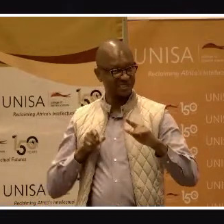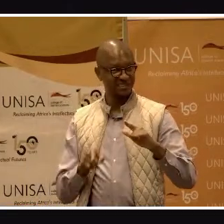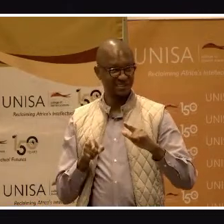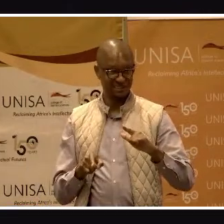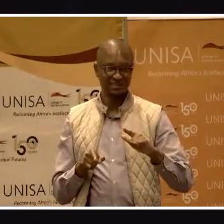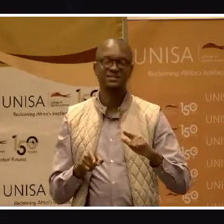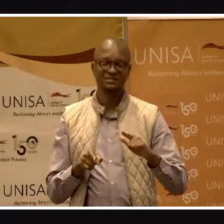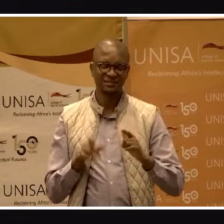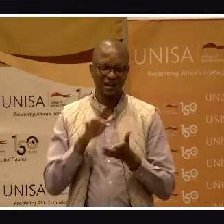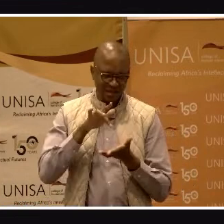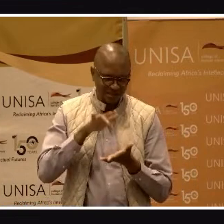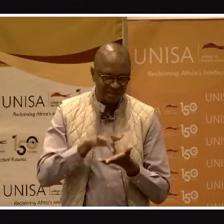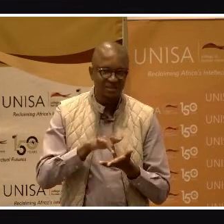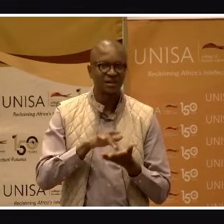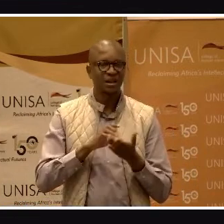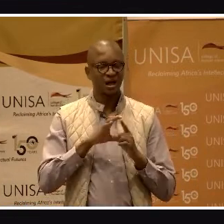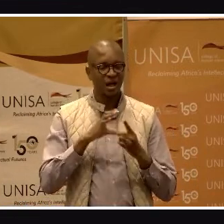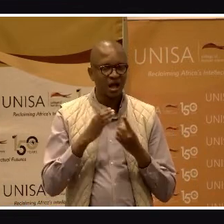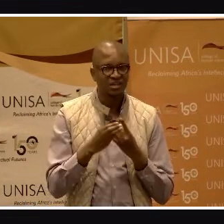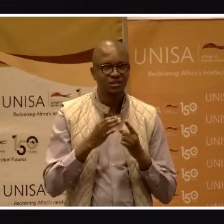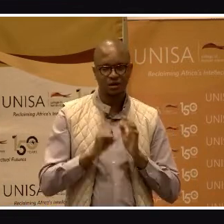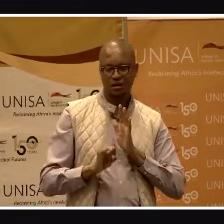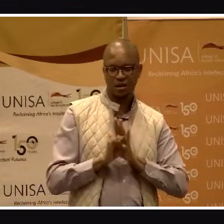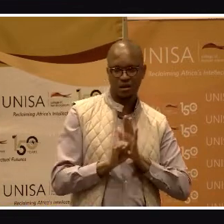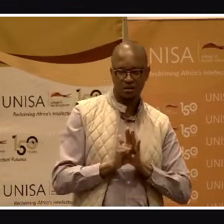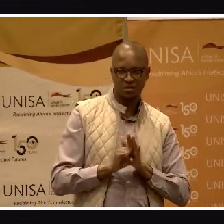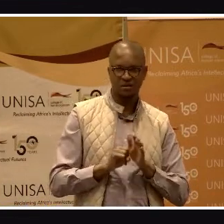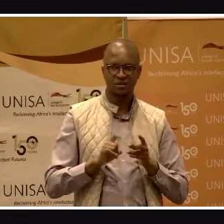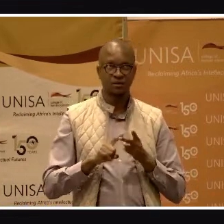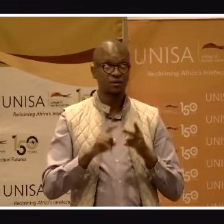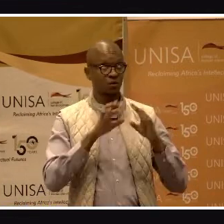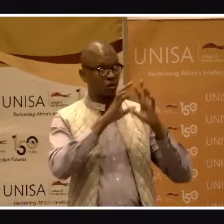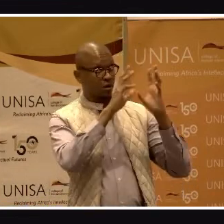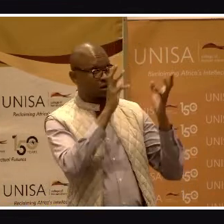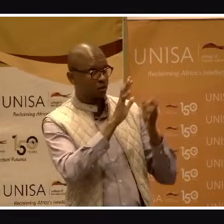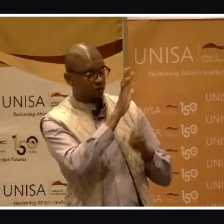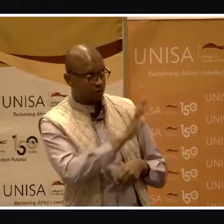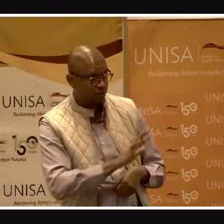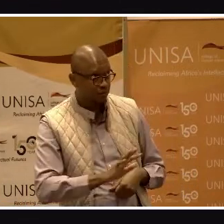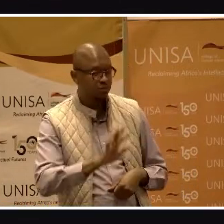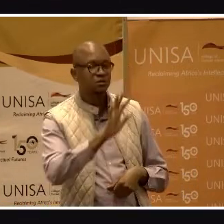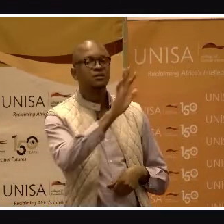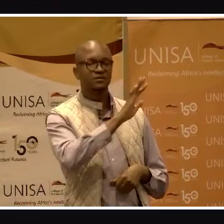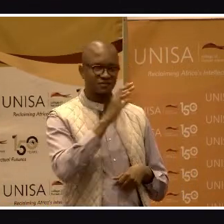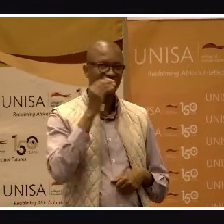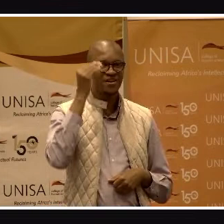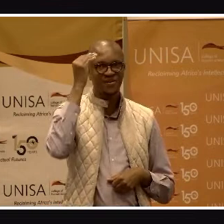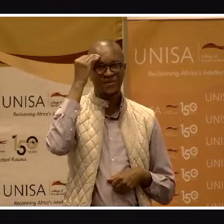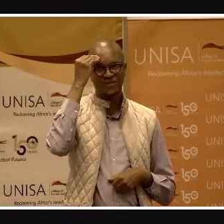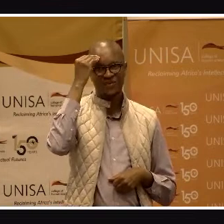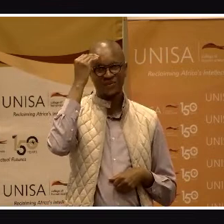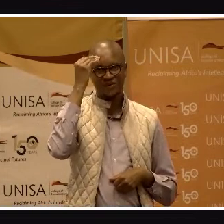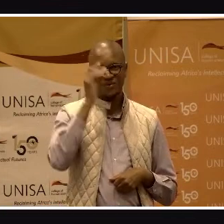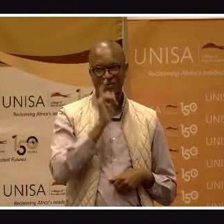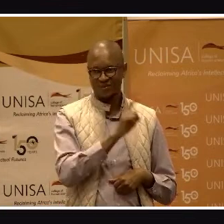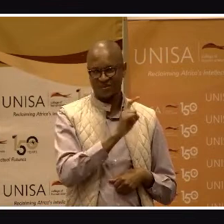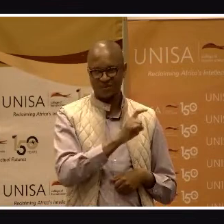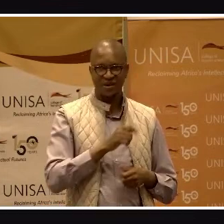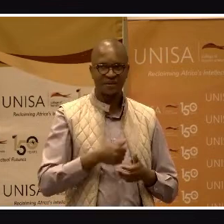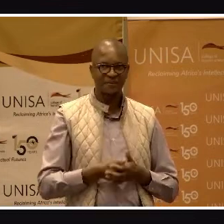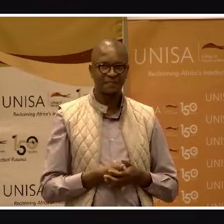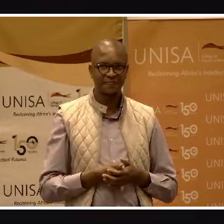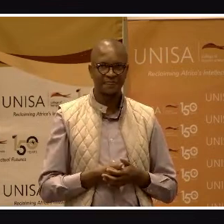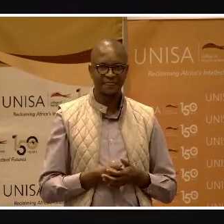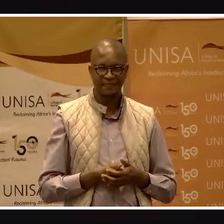legacy and social identity creation all over the world. It is globally known. And they are primary means